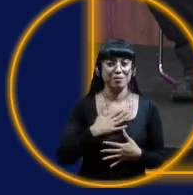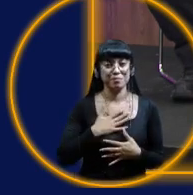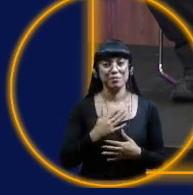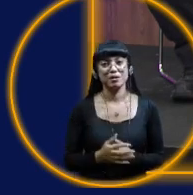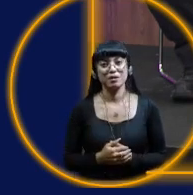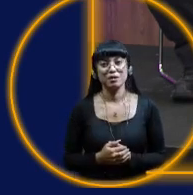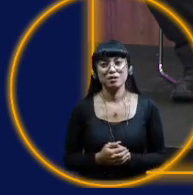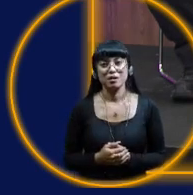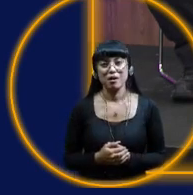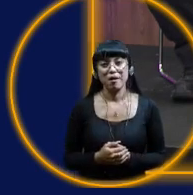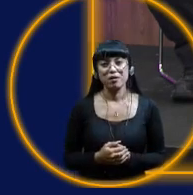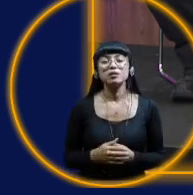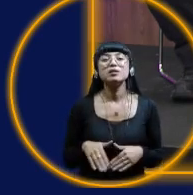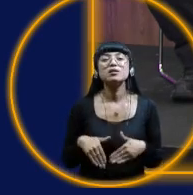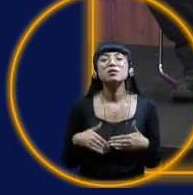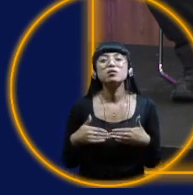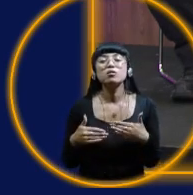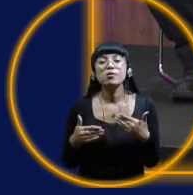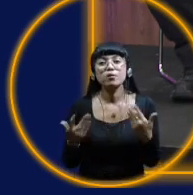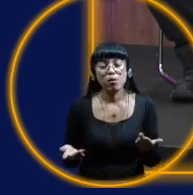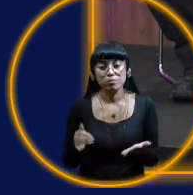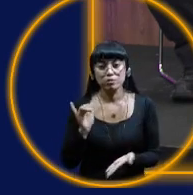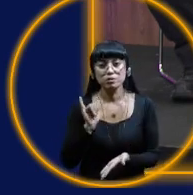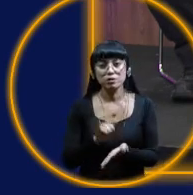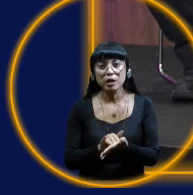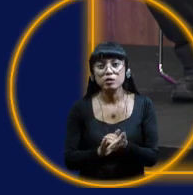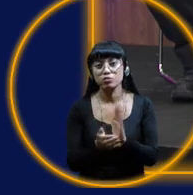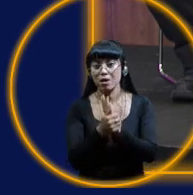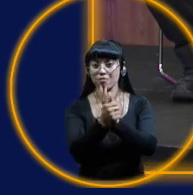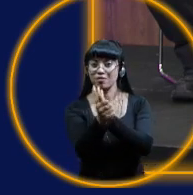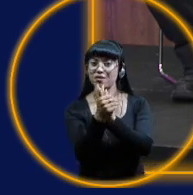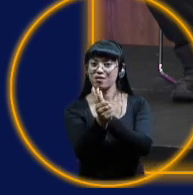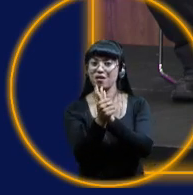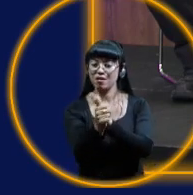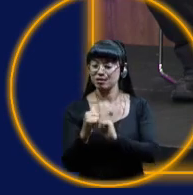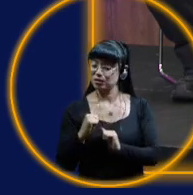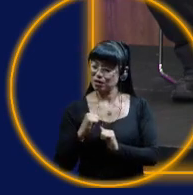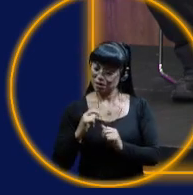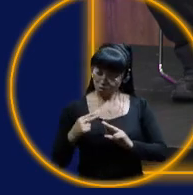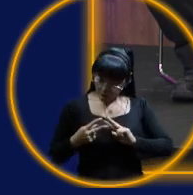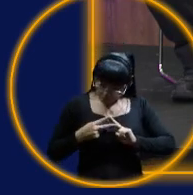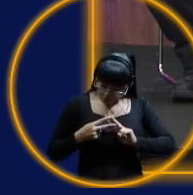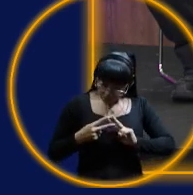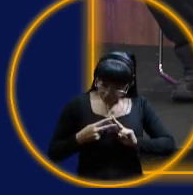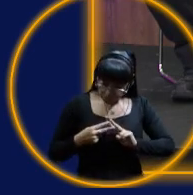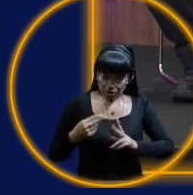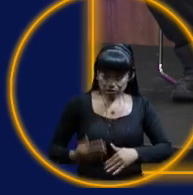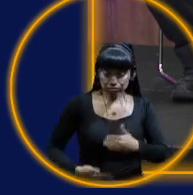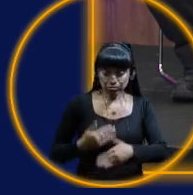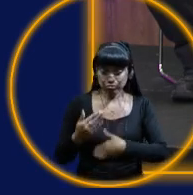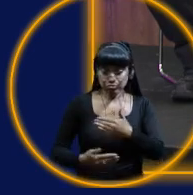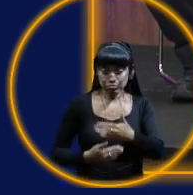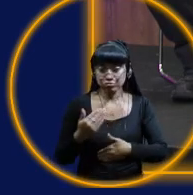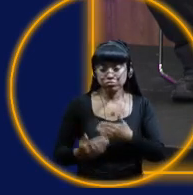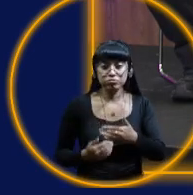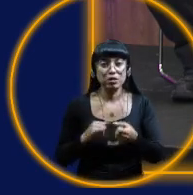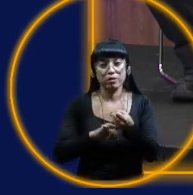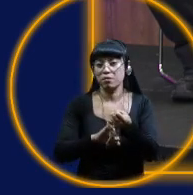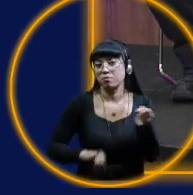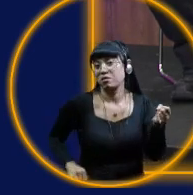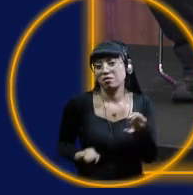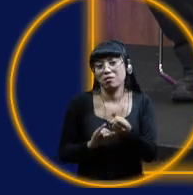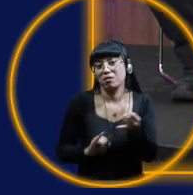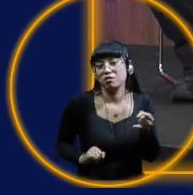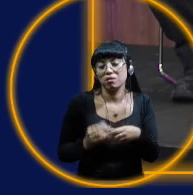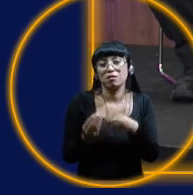do and your ability to do it constantly and dependably? Is that a big driver for you, like having